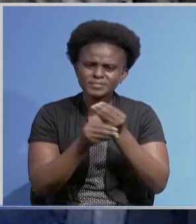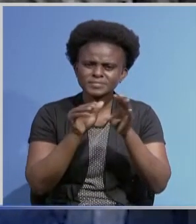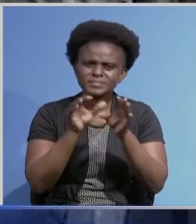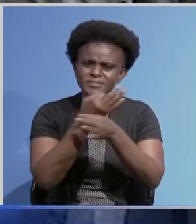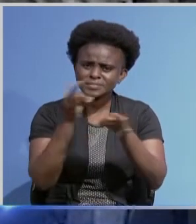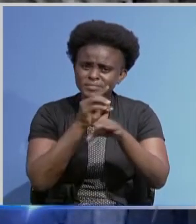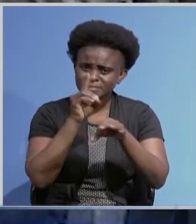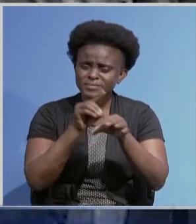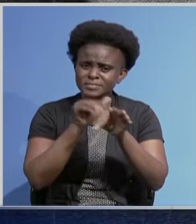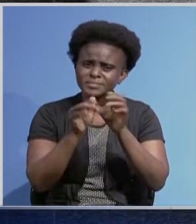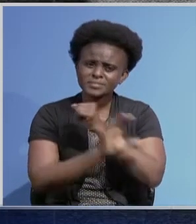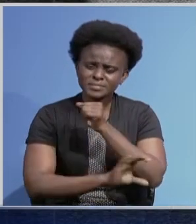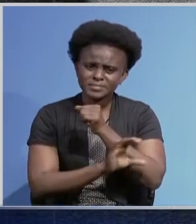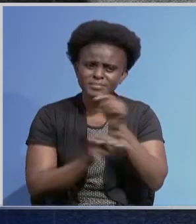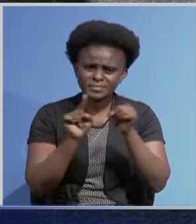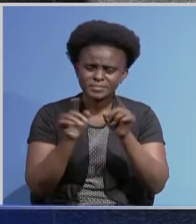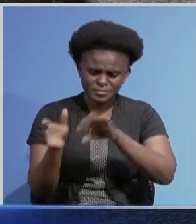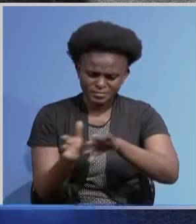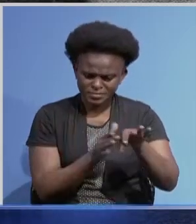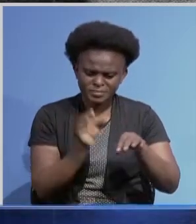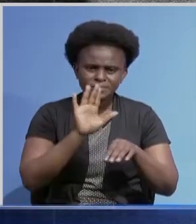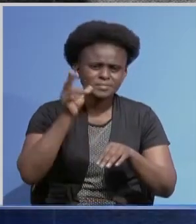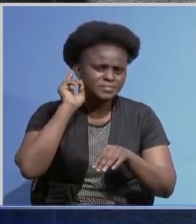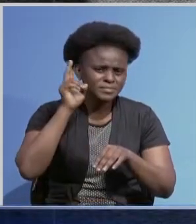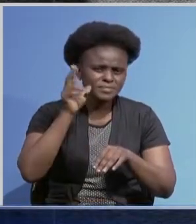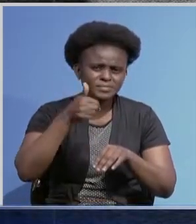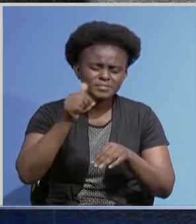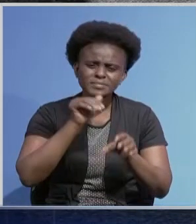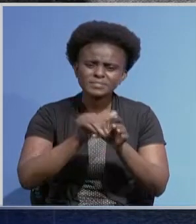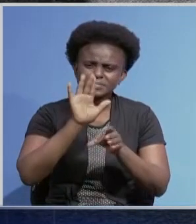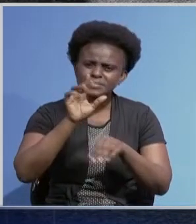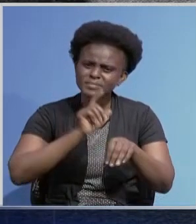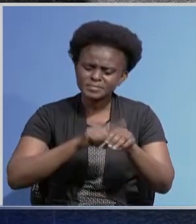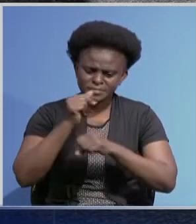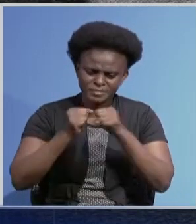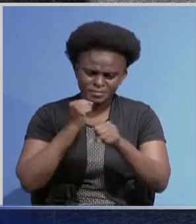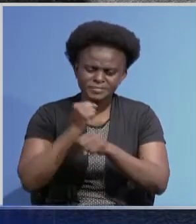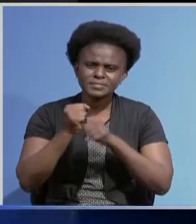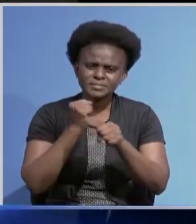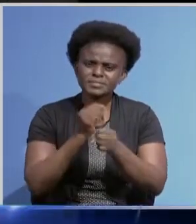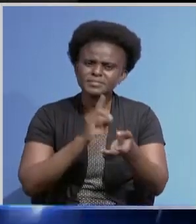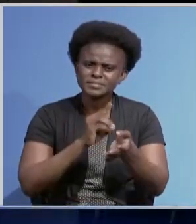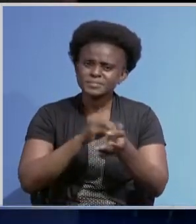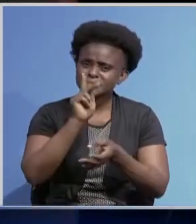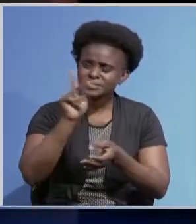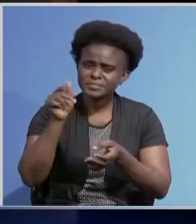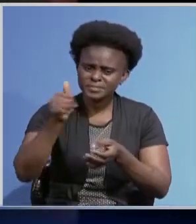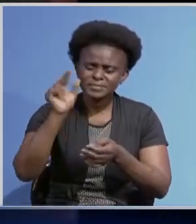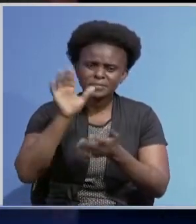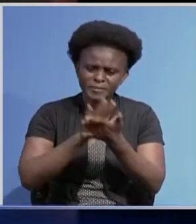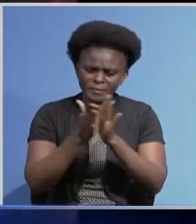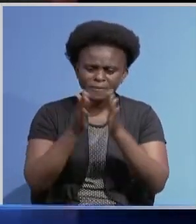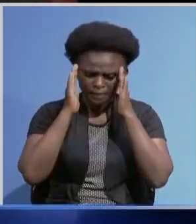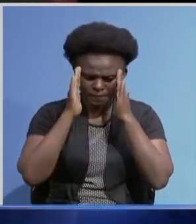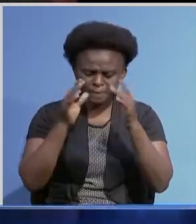liberation of neighboring countries. Away from this line of history, in his twilight years, Dr. Kenneth Kaunda became one of the most